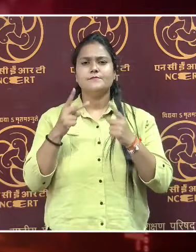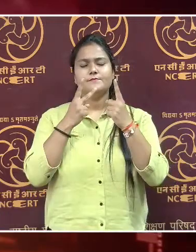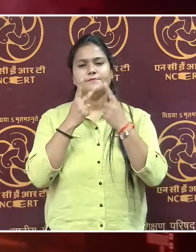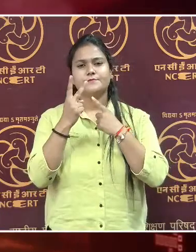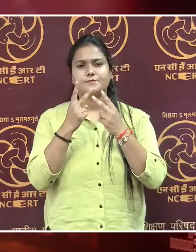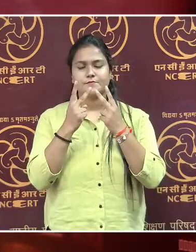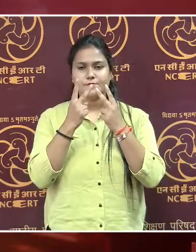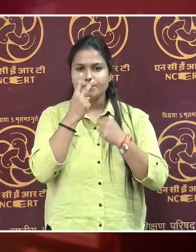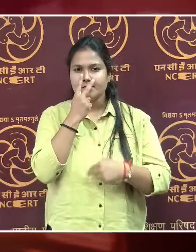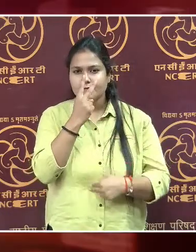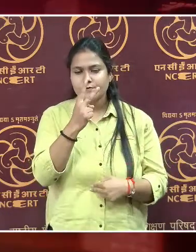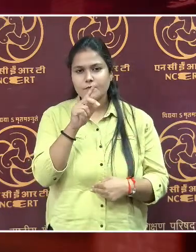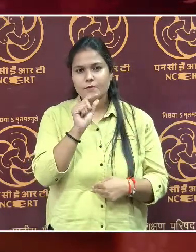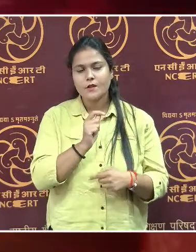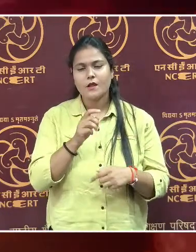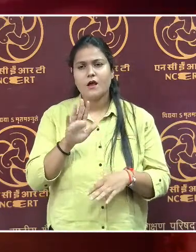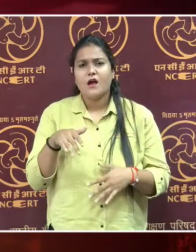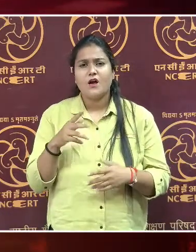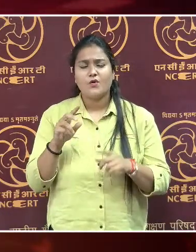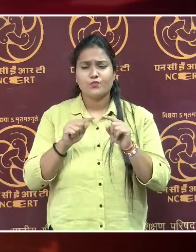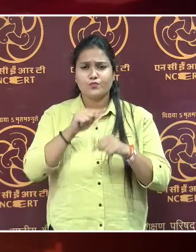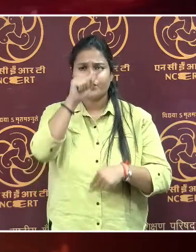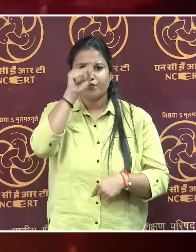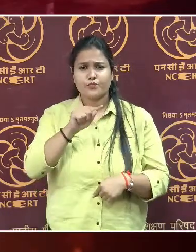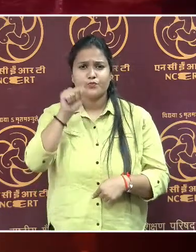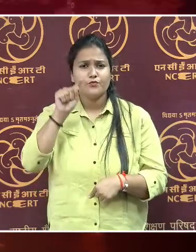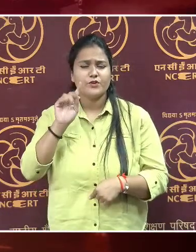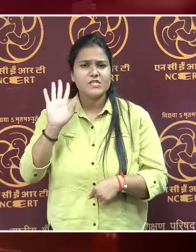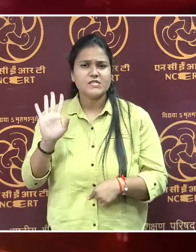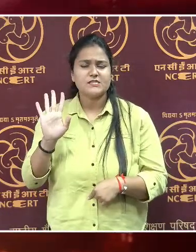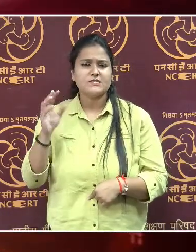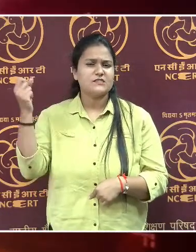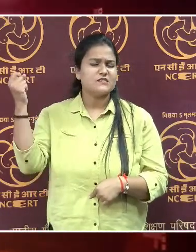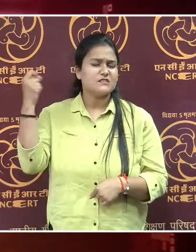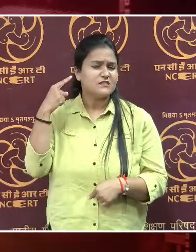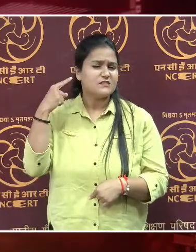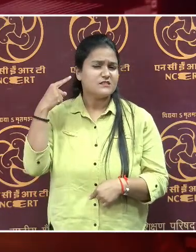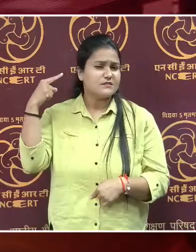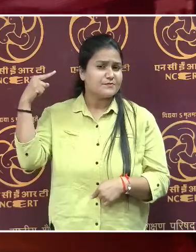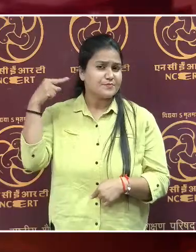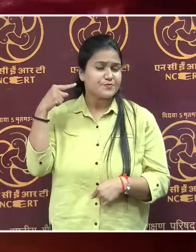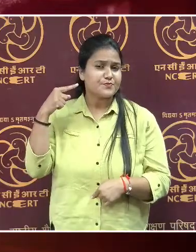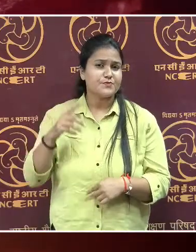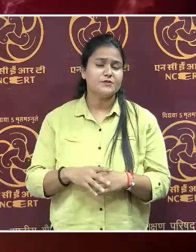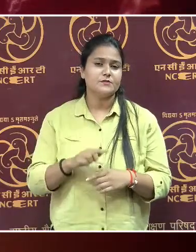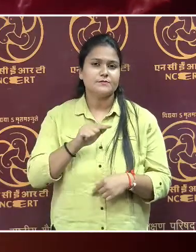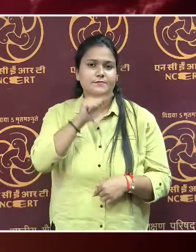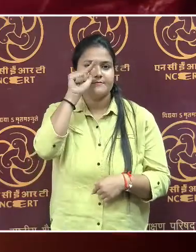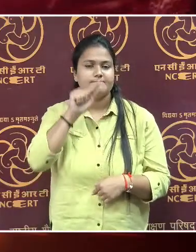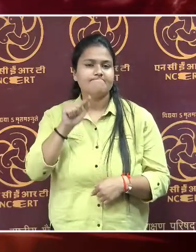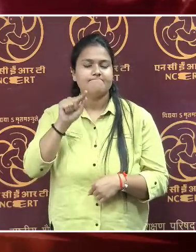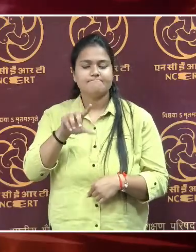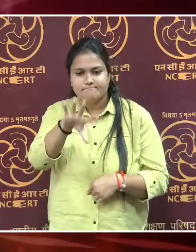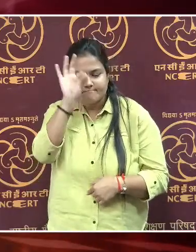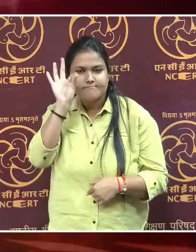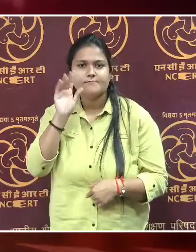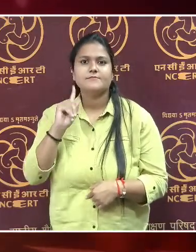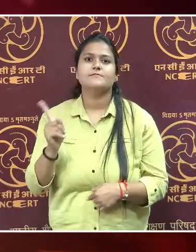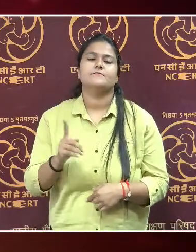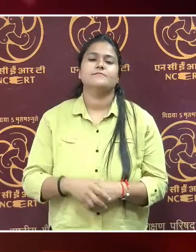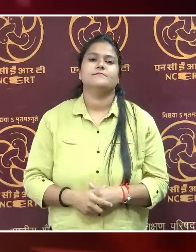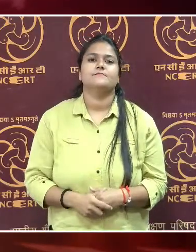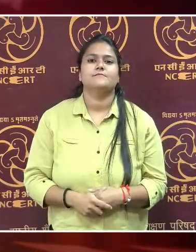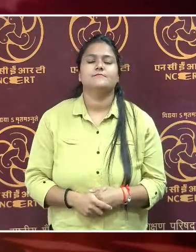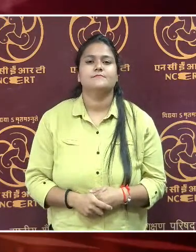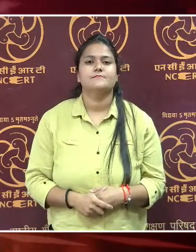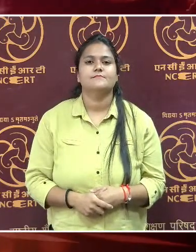of that ear component, we also present different signals with different frequencies and appropriate intensity,